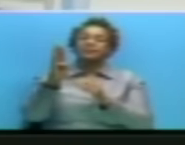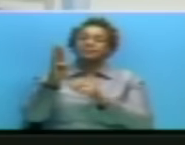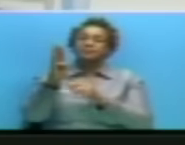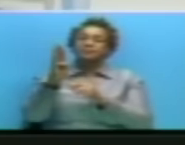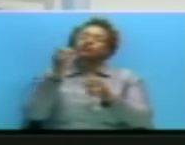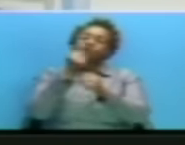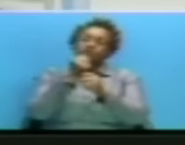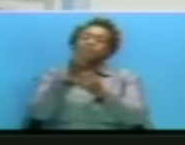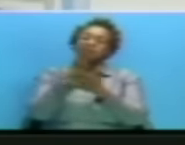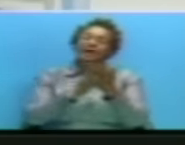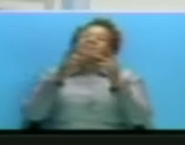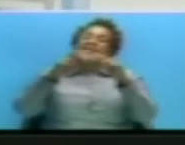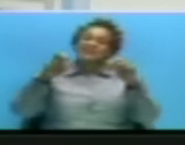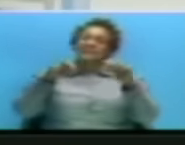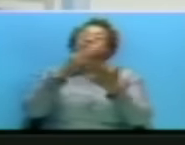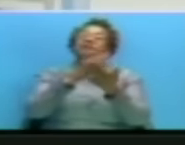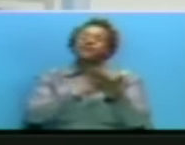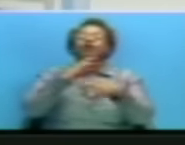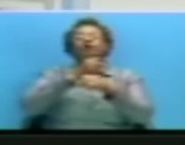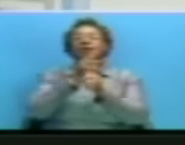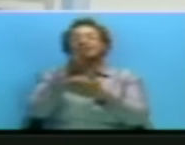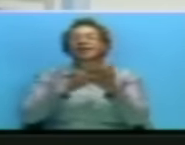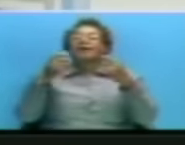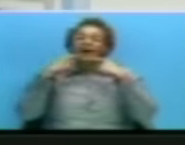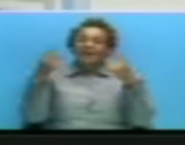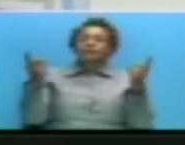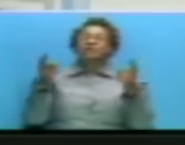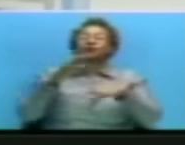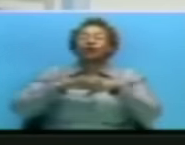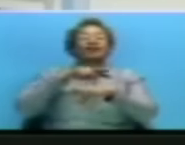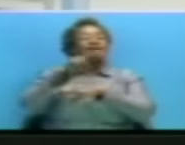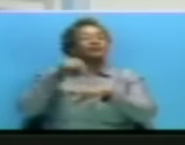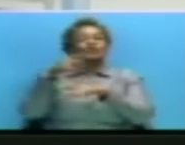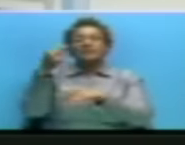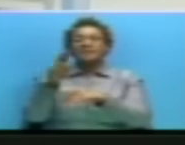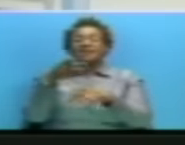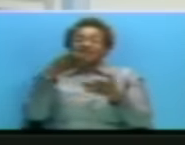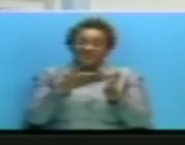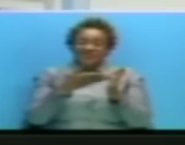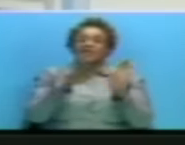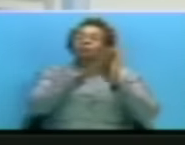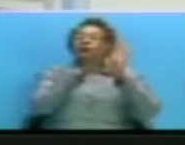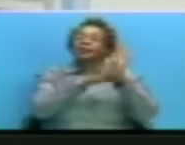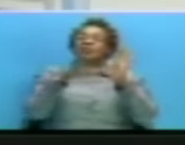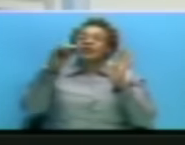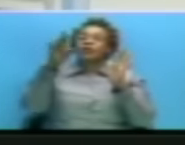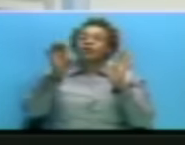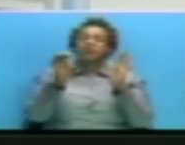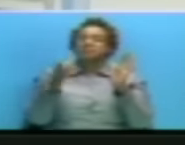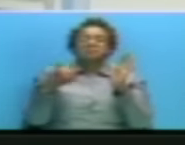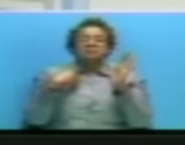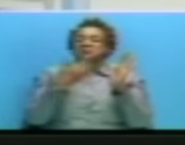research before you make some announcements on national TV. This is the programming code. Yes. There's no jury